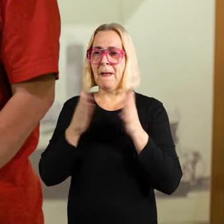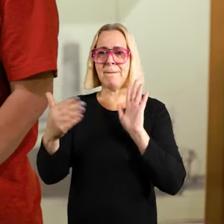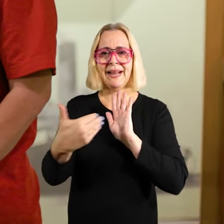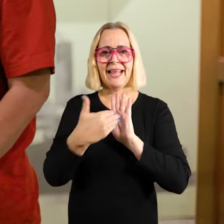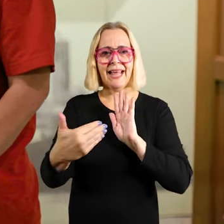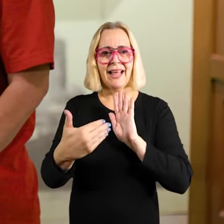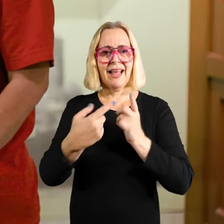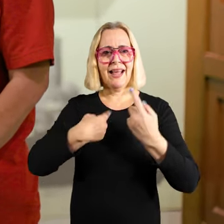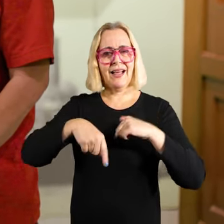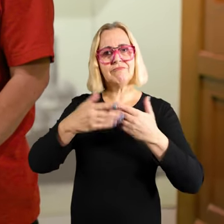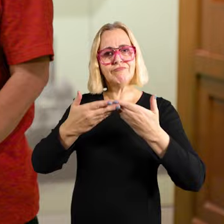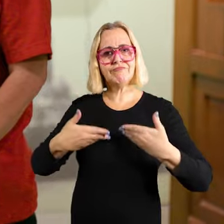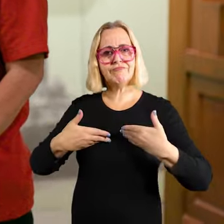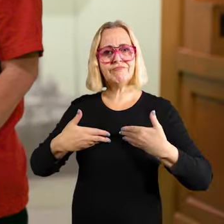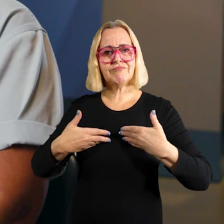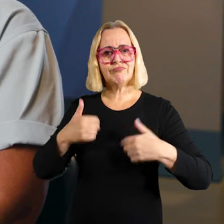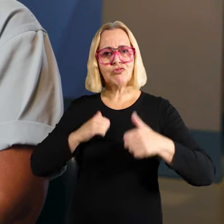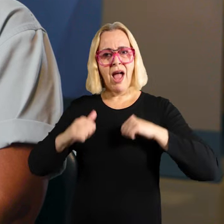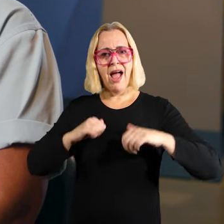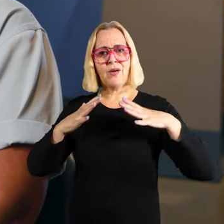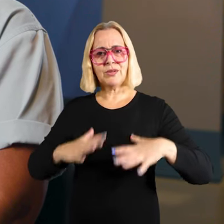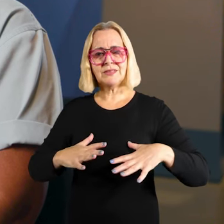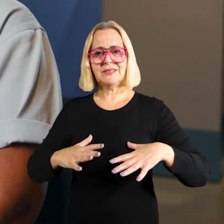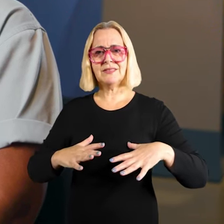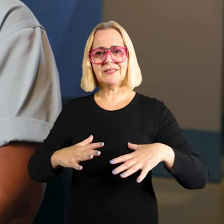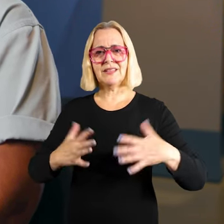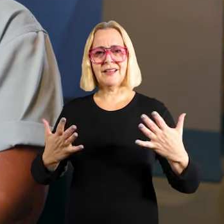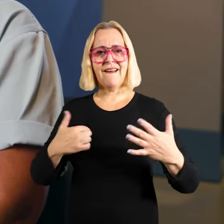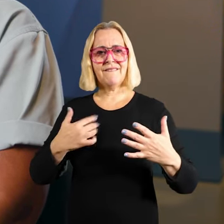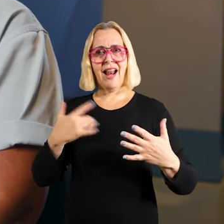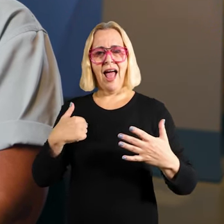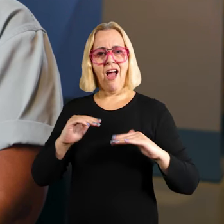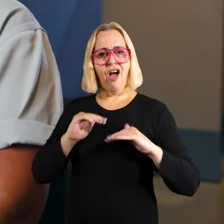part of the team, really. Public recognise us as